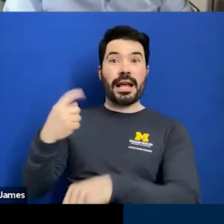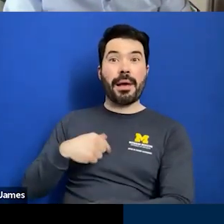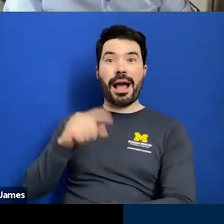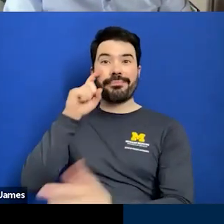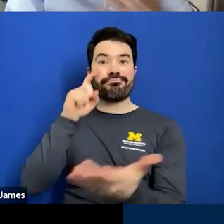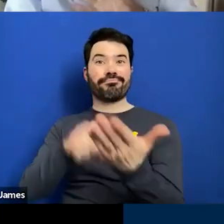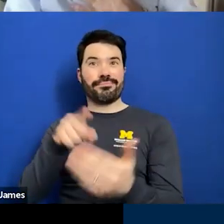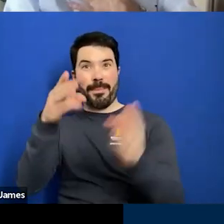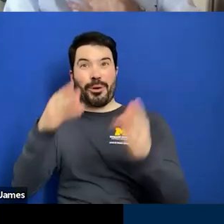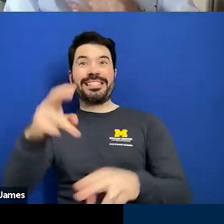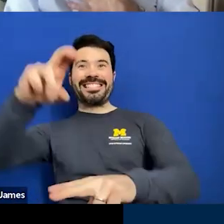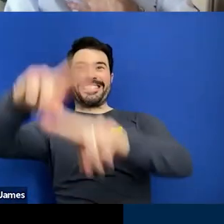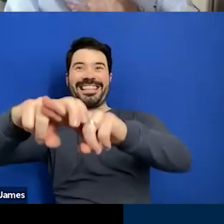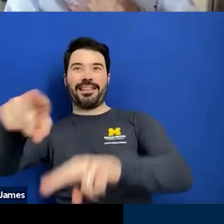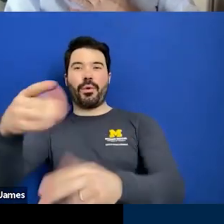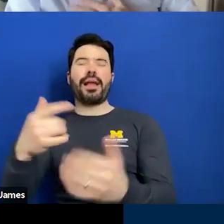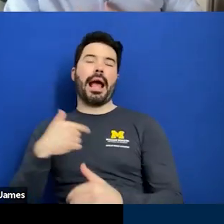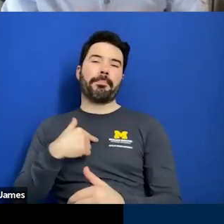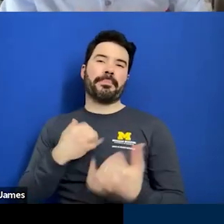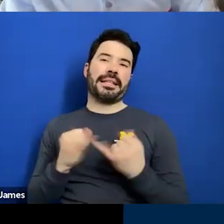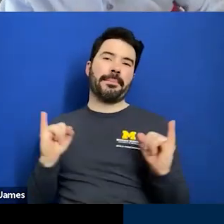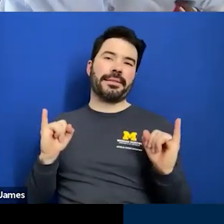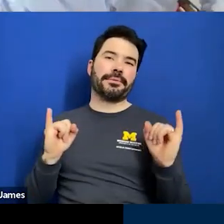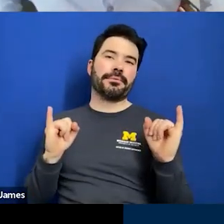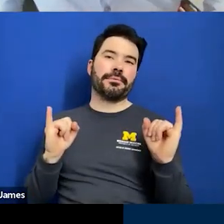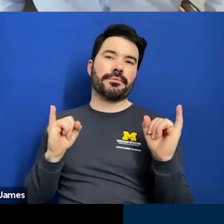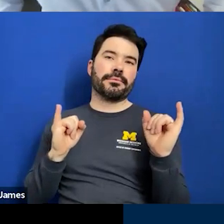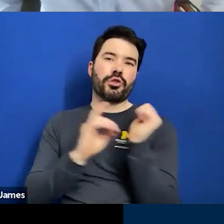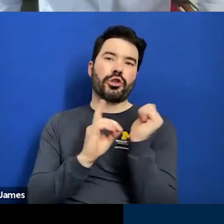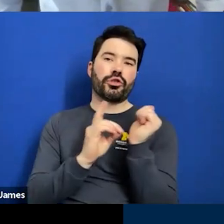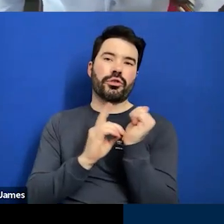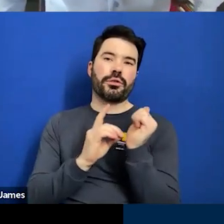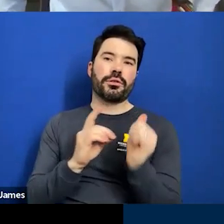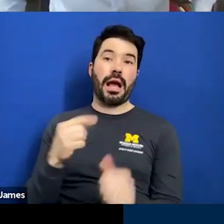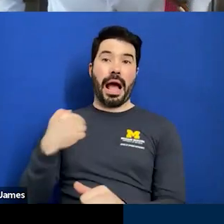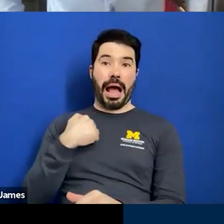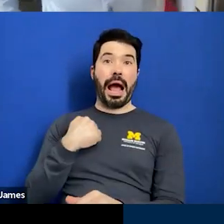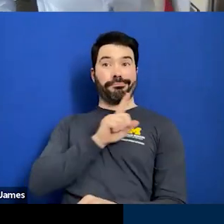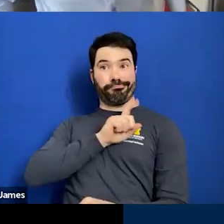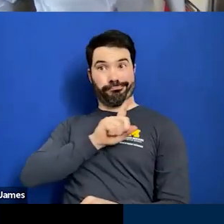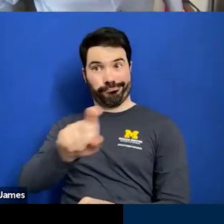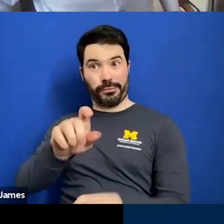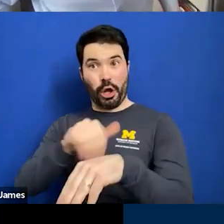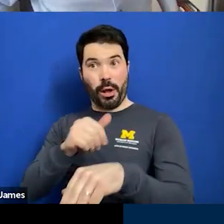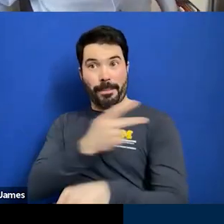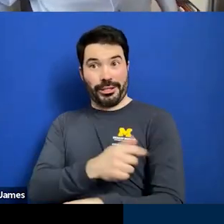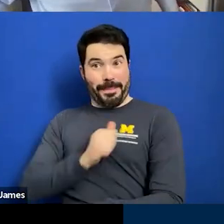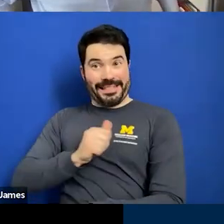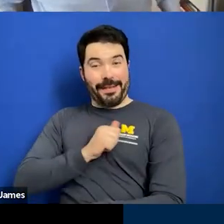room because in my practice, I'm an independent practitioner, and I actually go get patients to the waiting room myself.